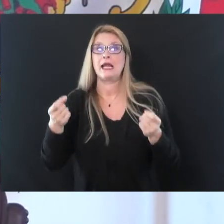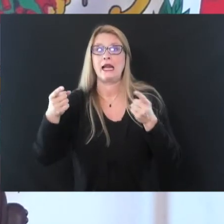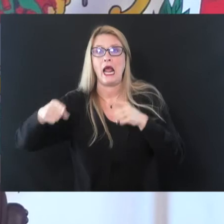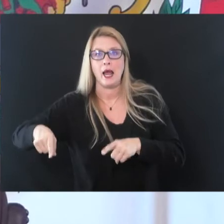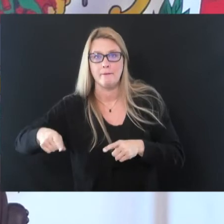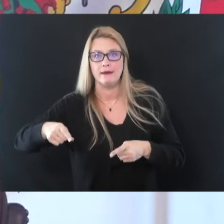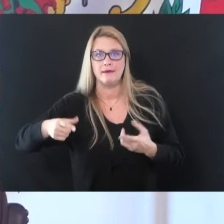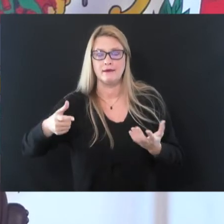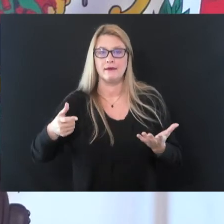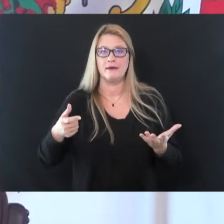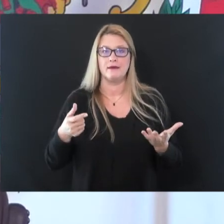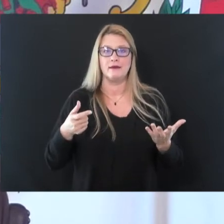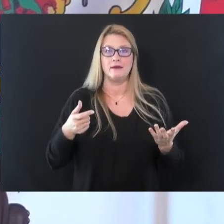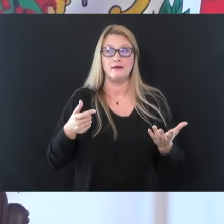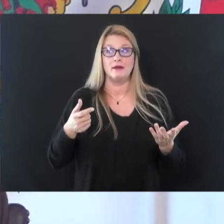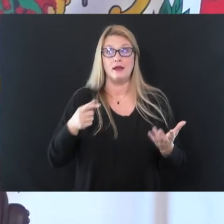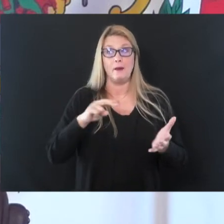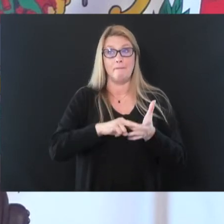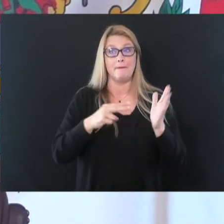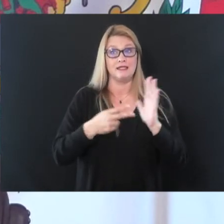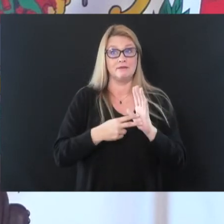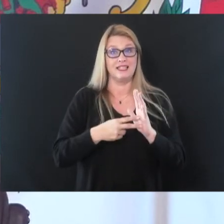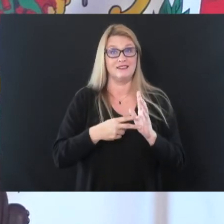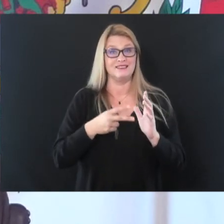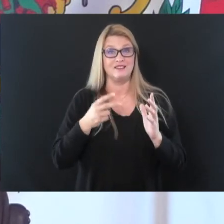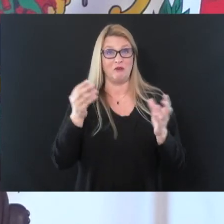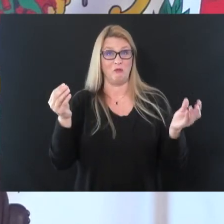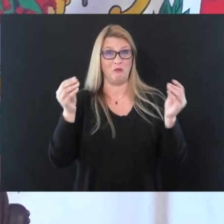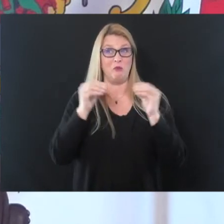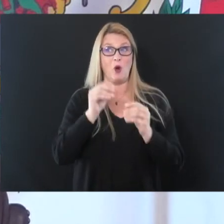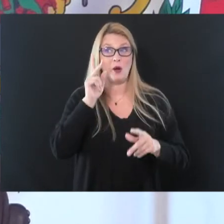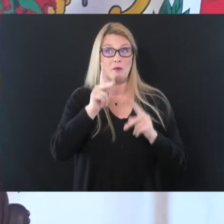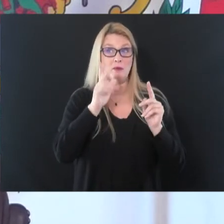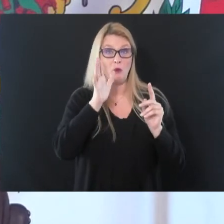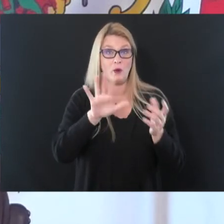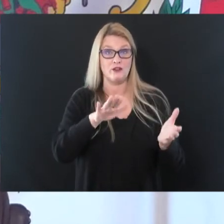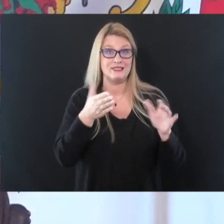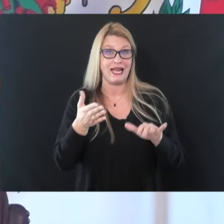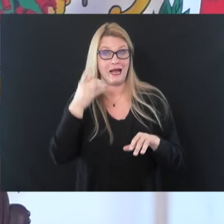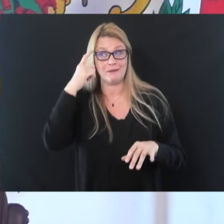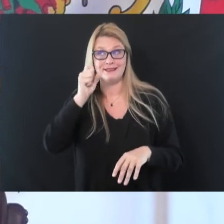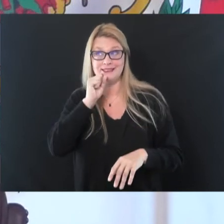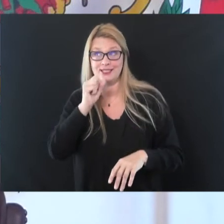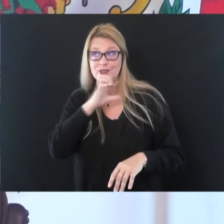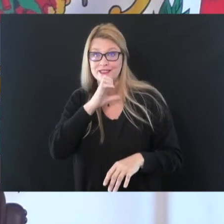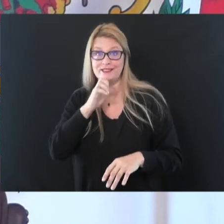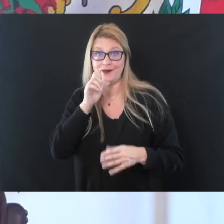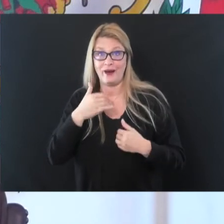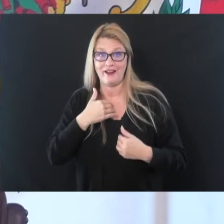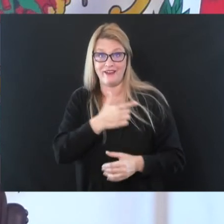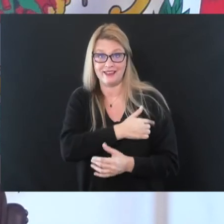that more are going to die. More are going to die because of our elderly or whatever it may be.